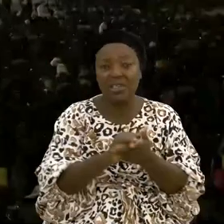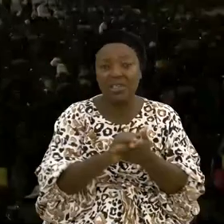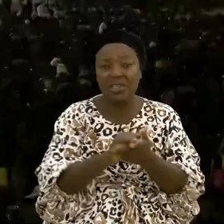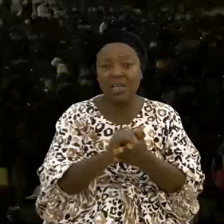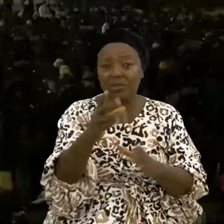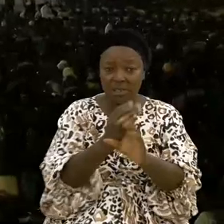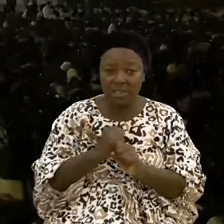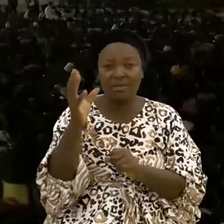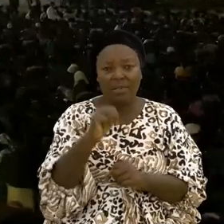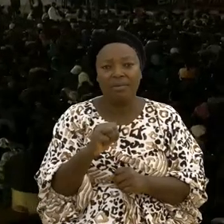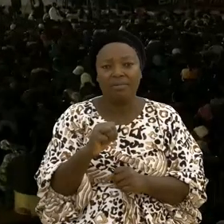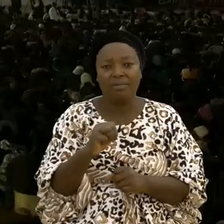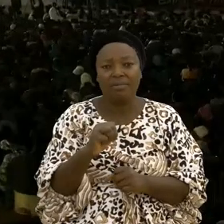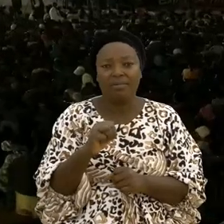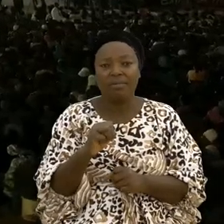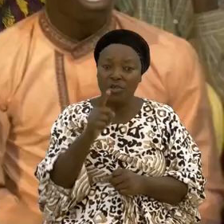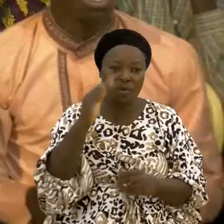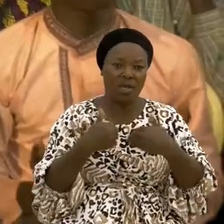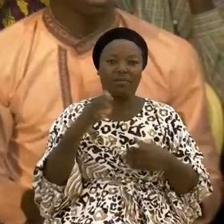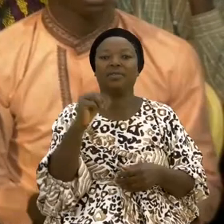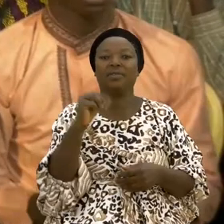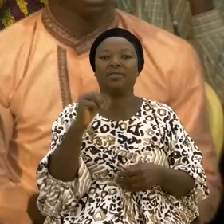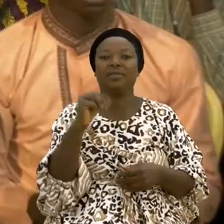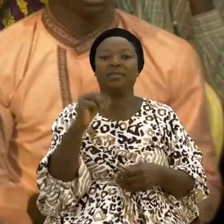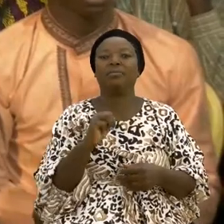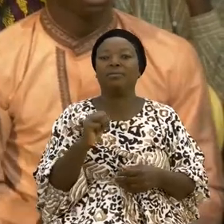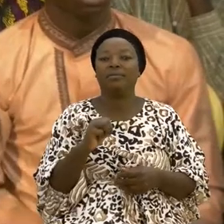receive them, you'll have them.